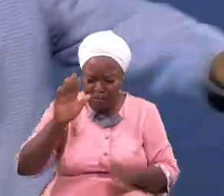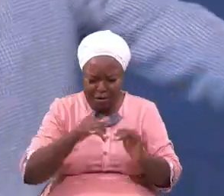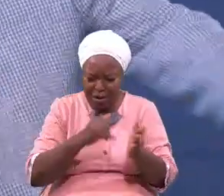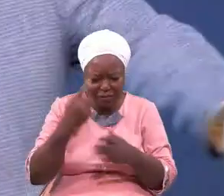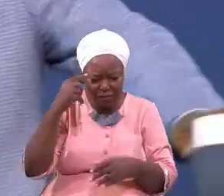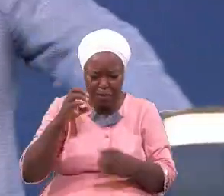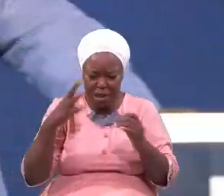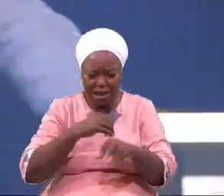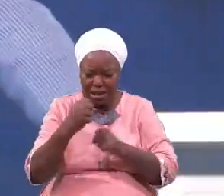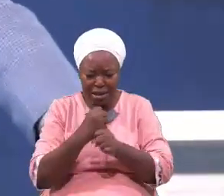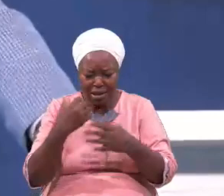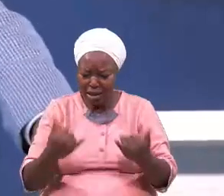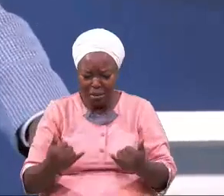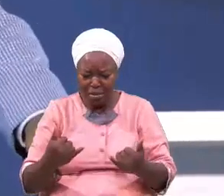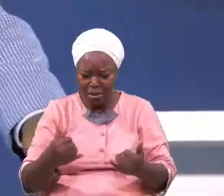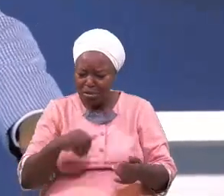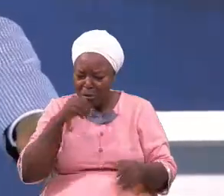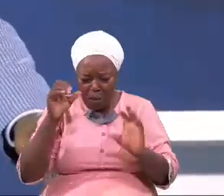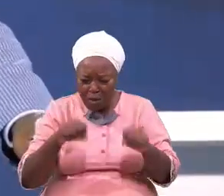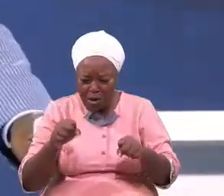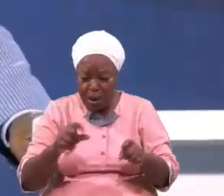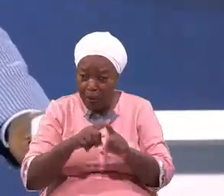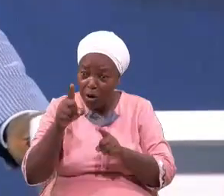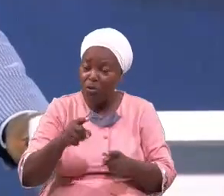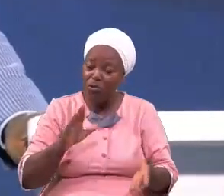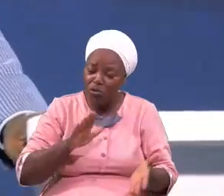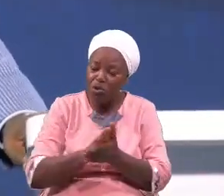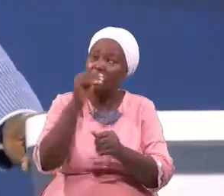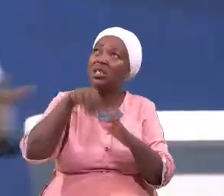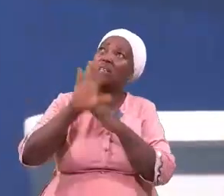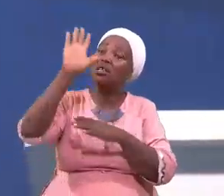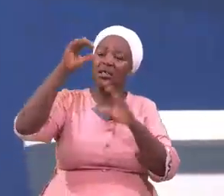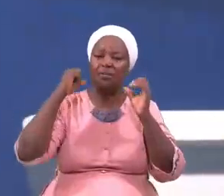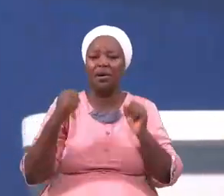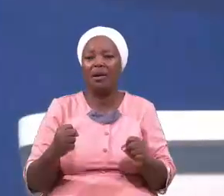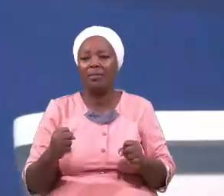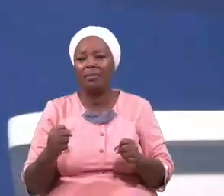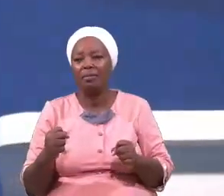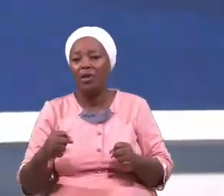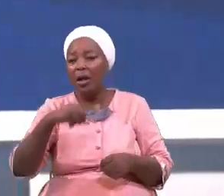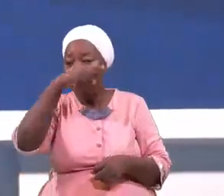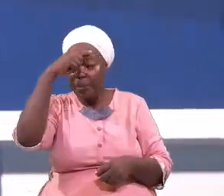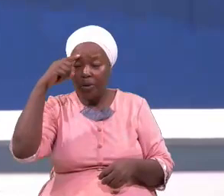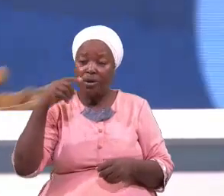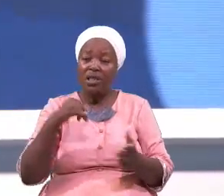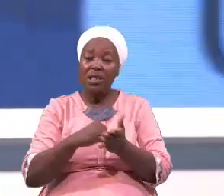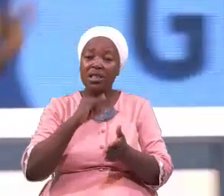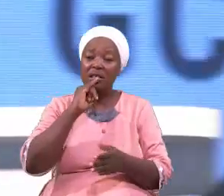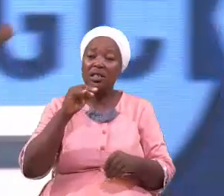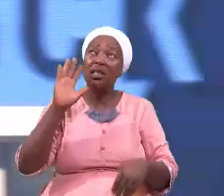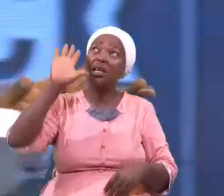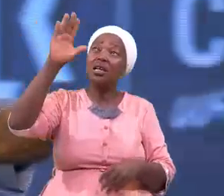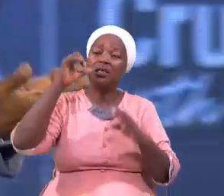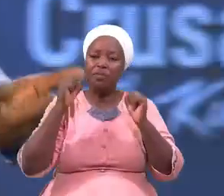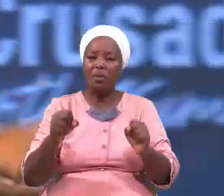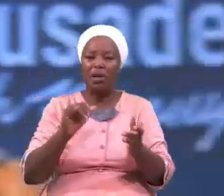now. You trust in his power. Because it is his power that